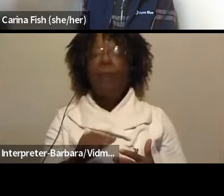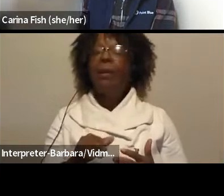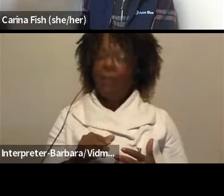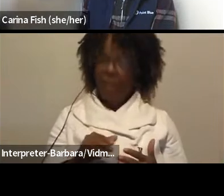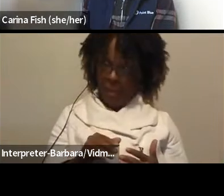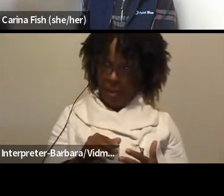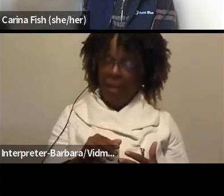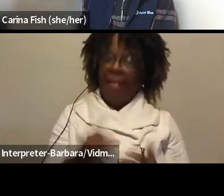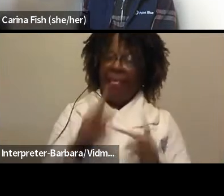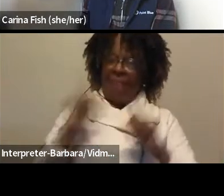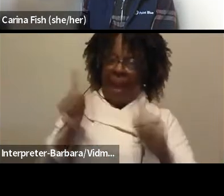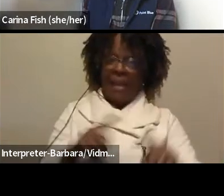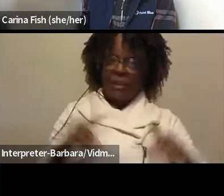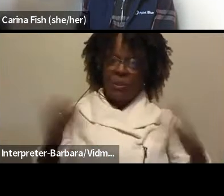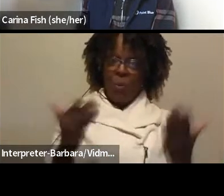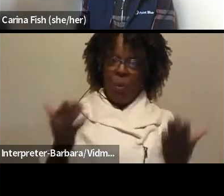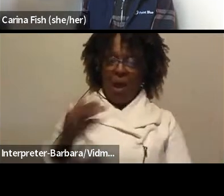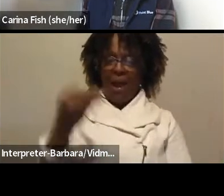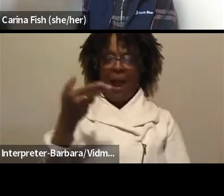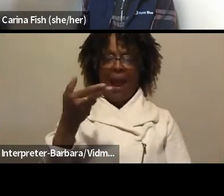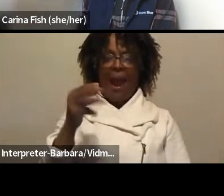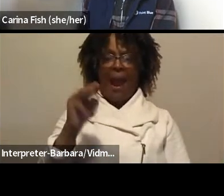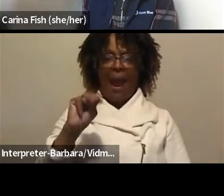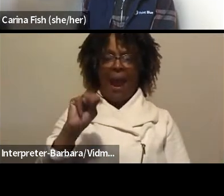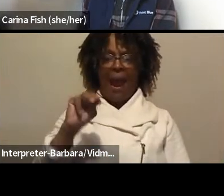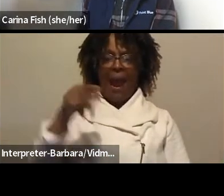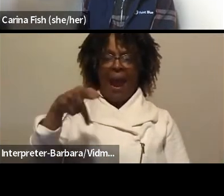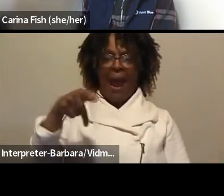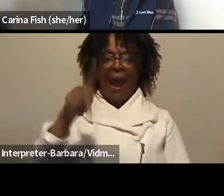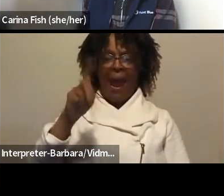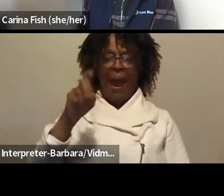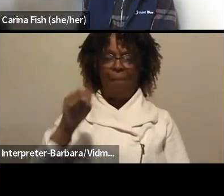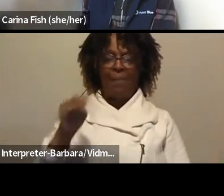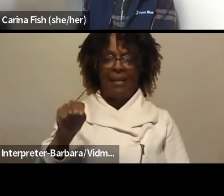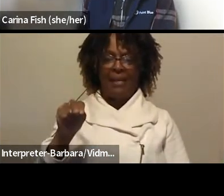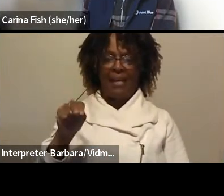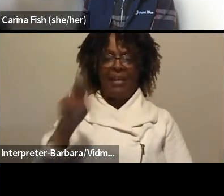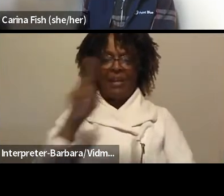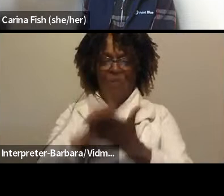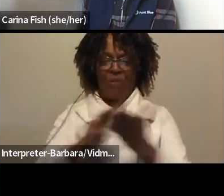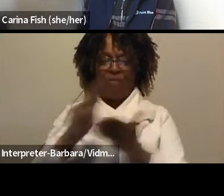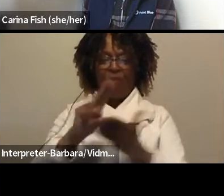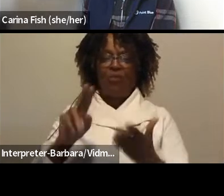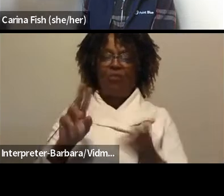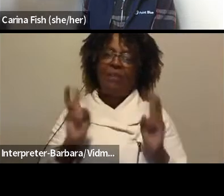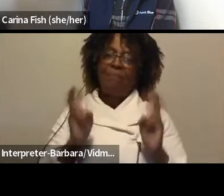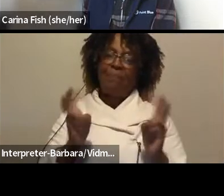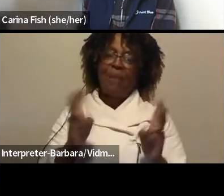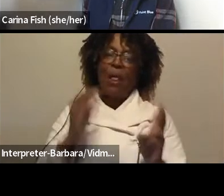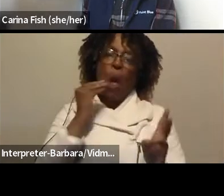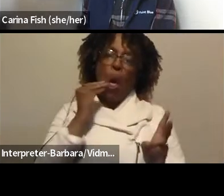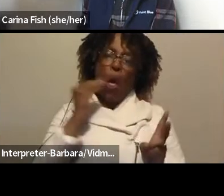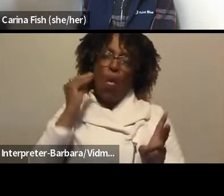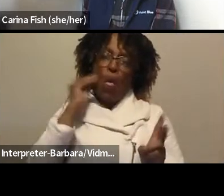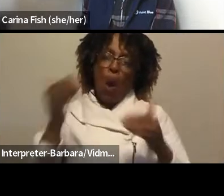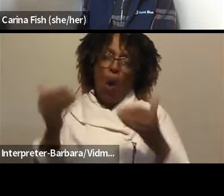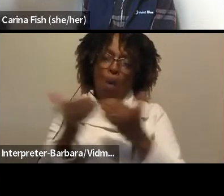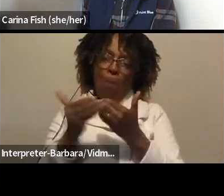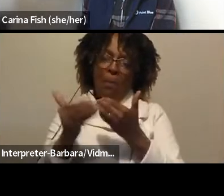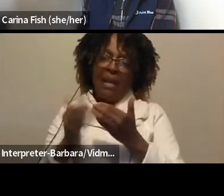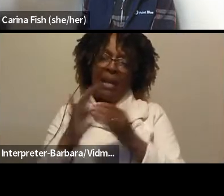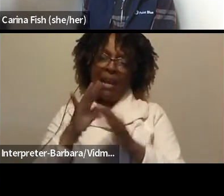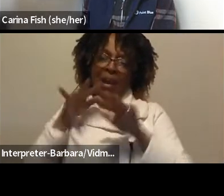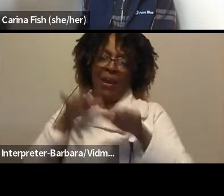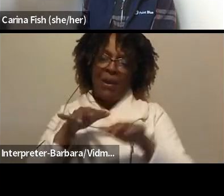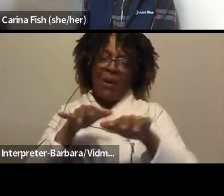Hampton University, our home by the sea, literally the home by the sea. The standard of excellence is where 4